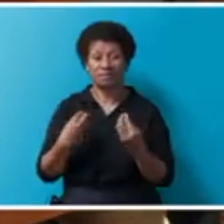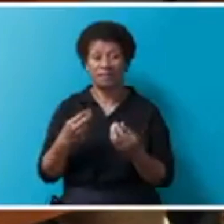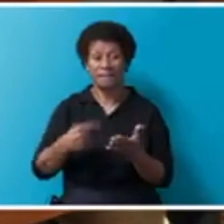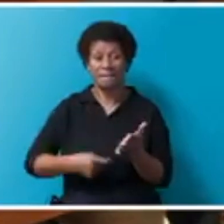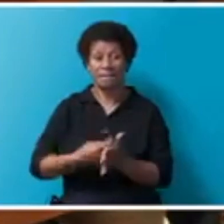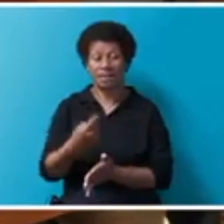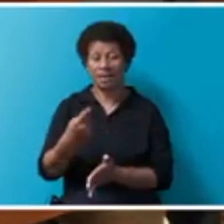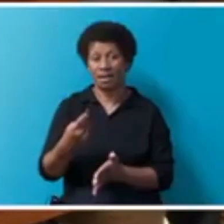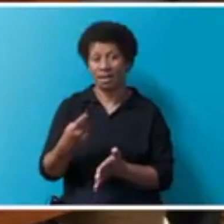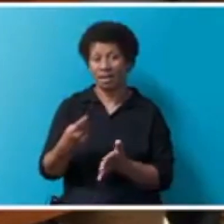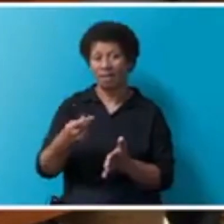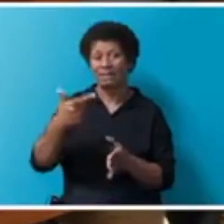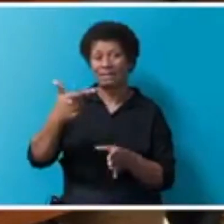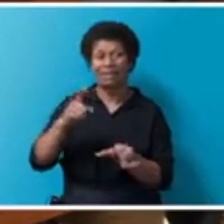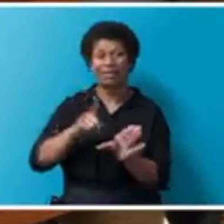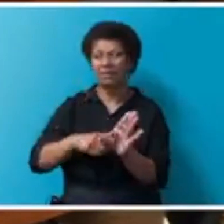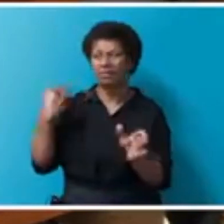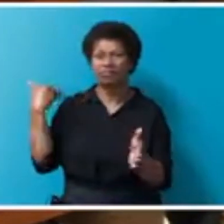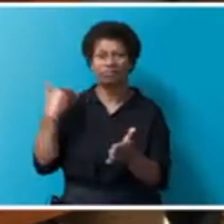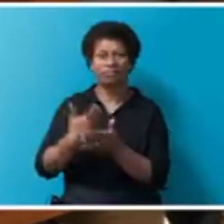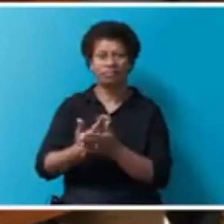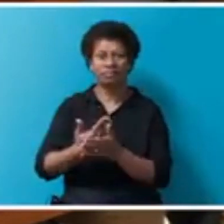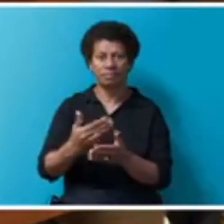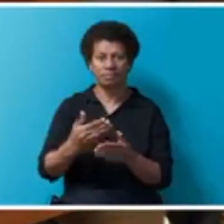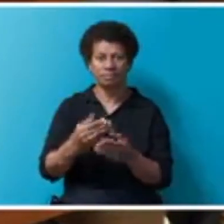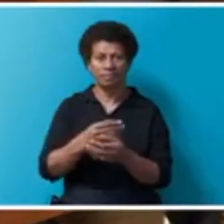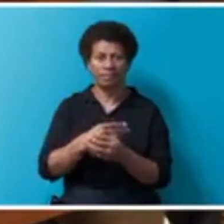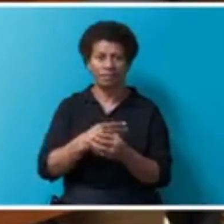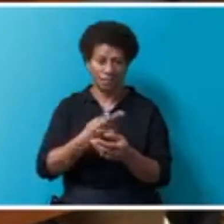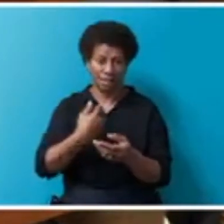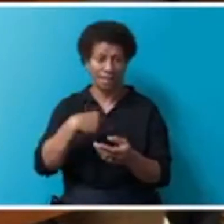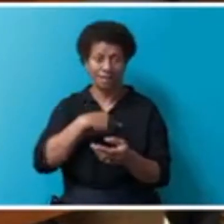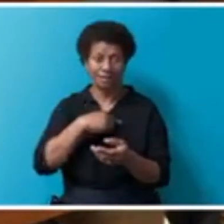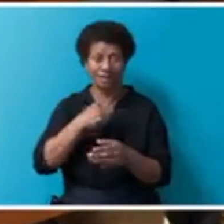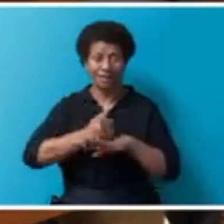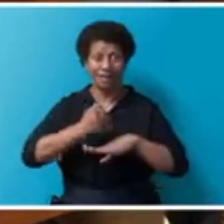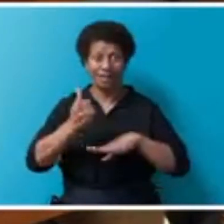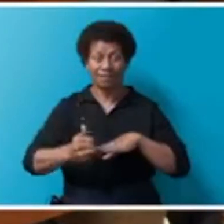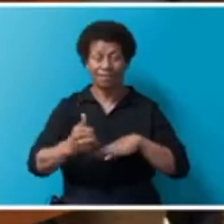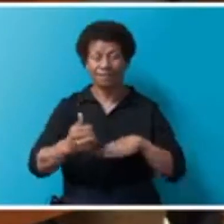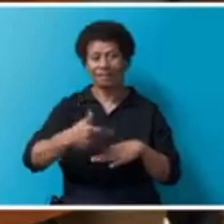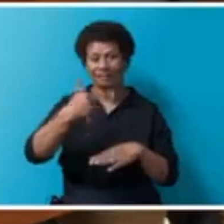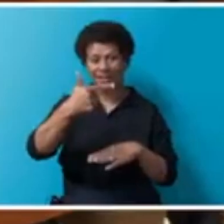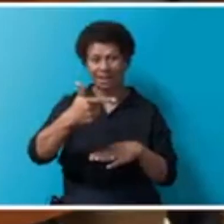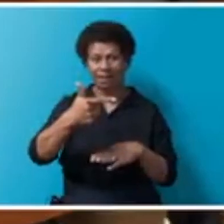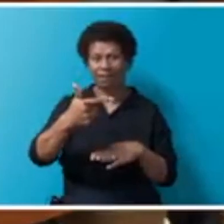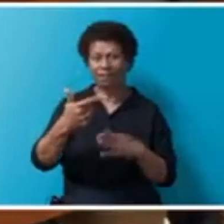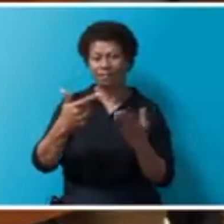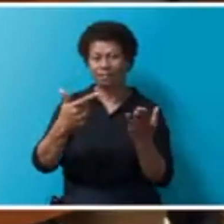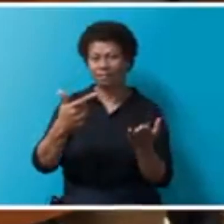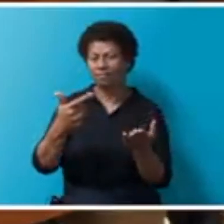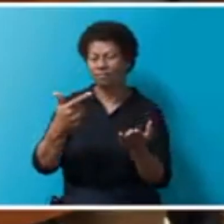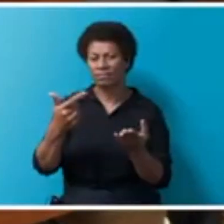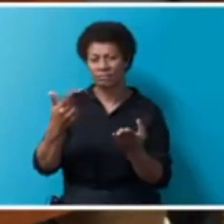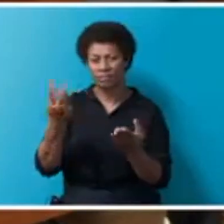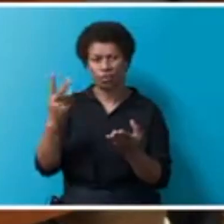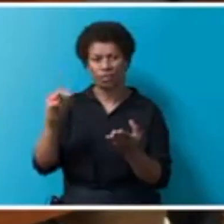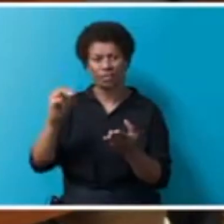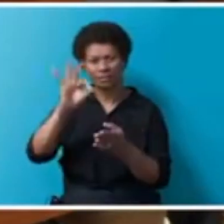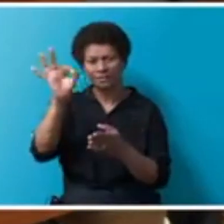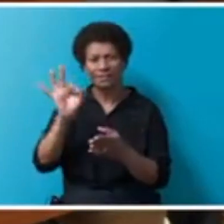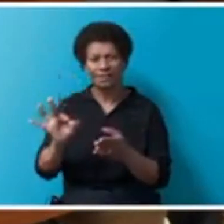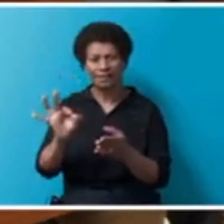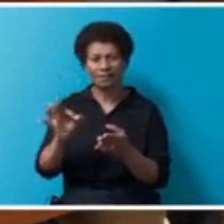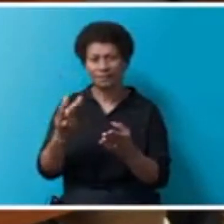That is 7 years. Our government increased their pay by 7 to 20% in 2024, and